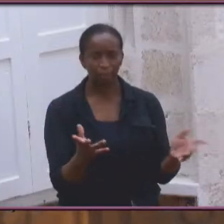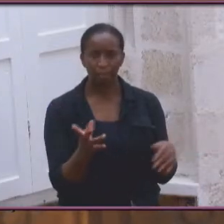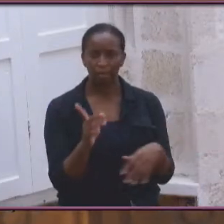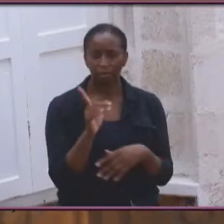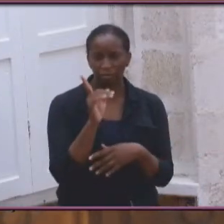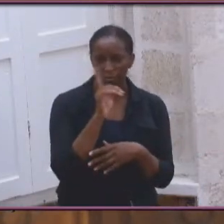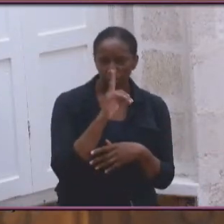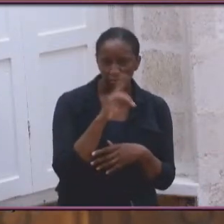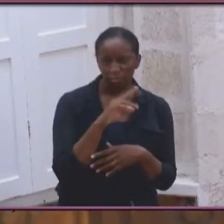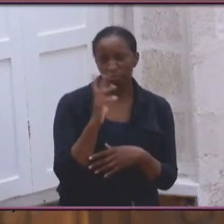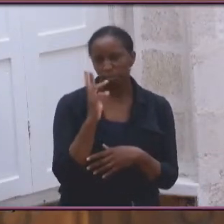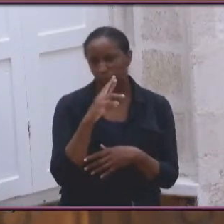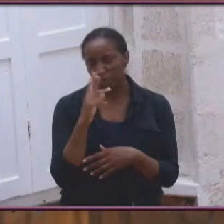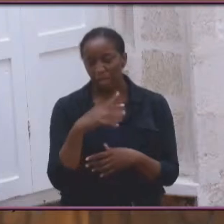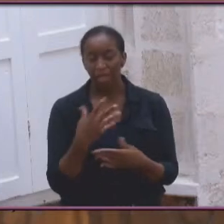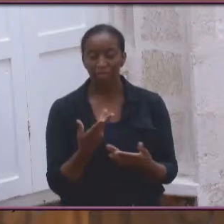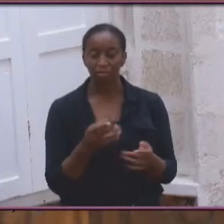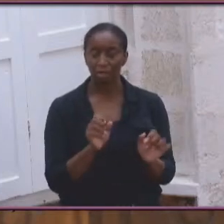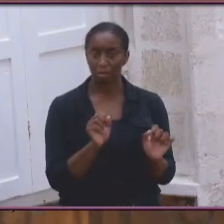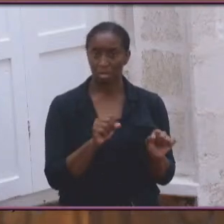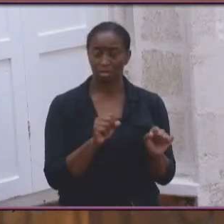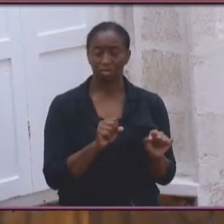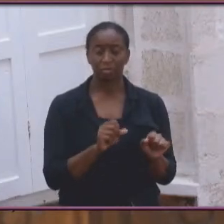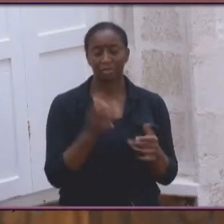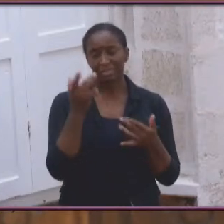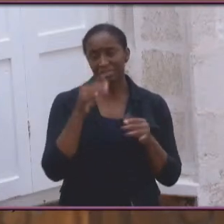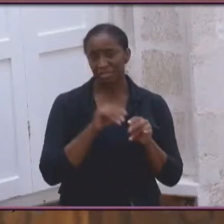leptospirosis. From